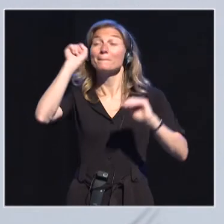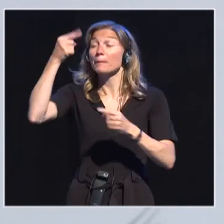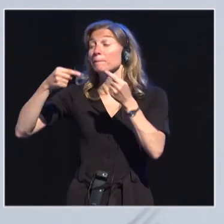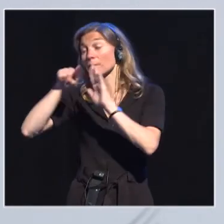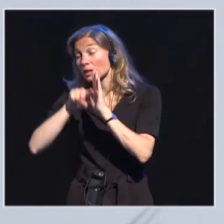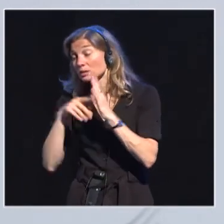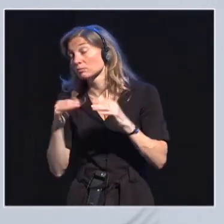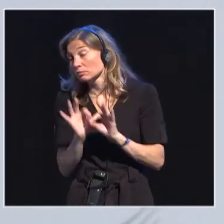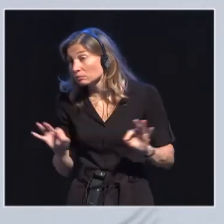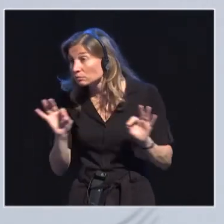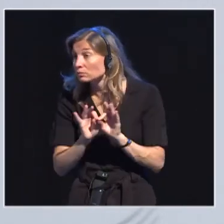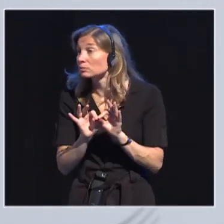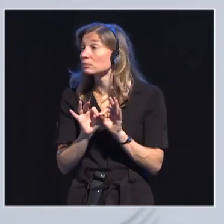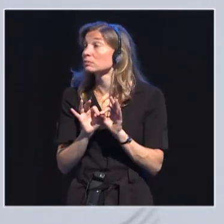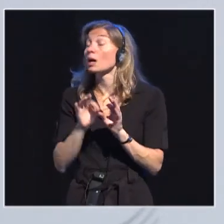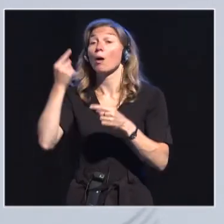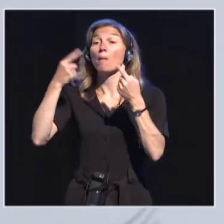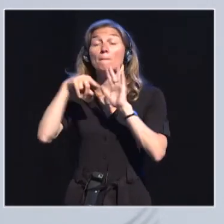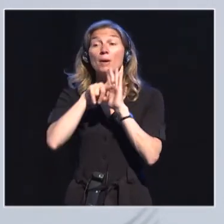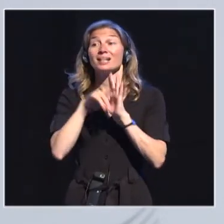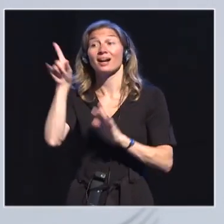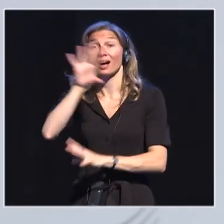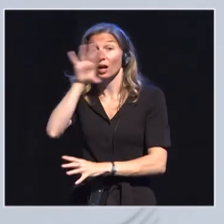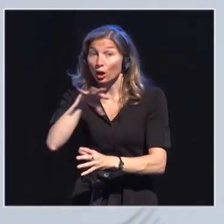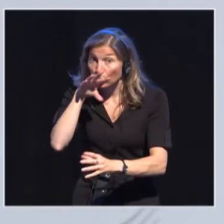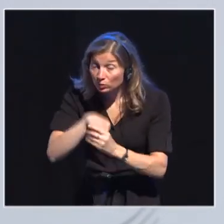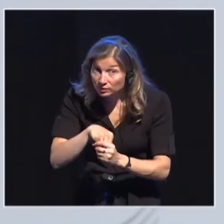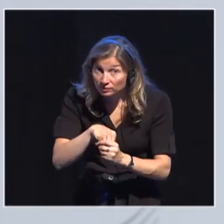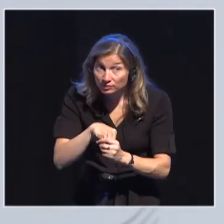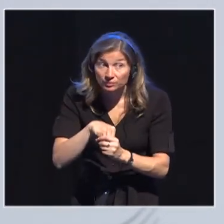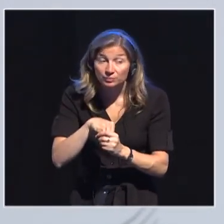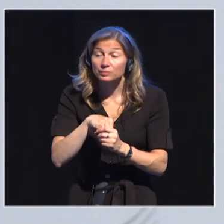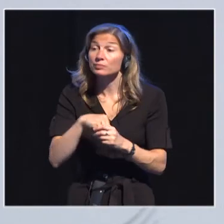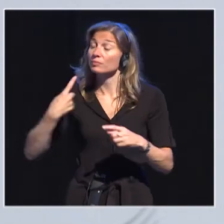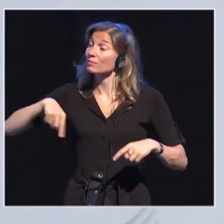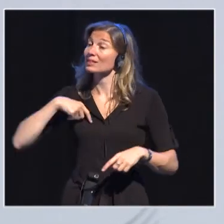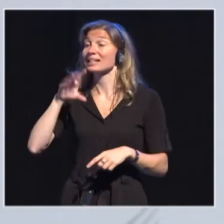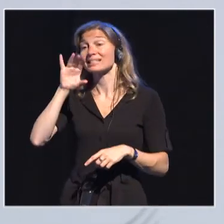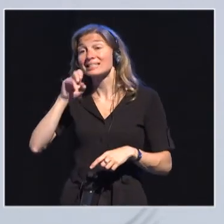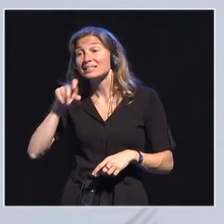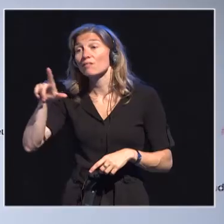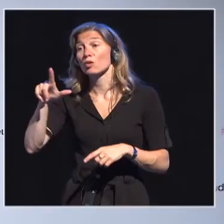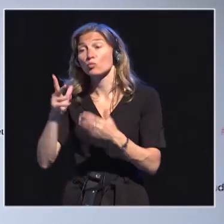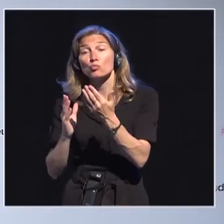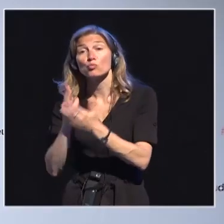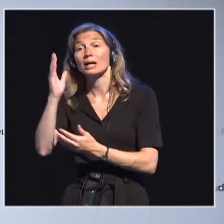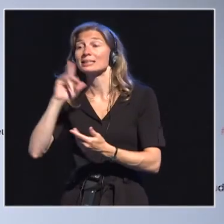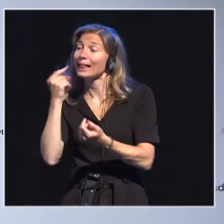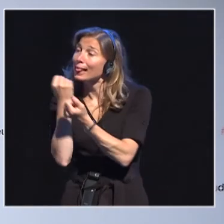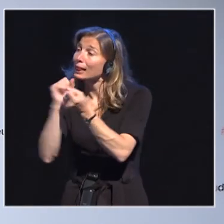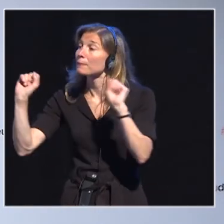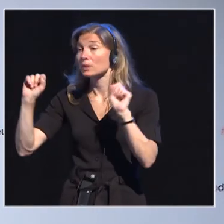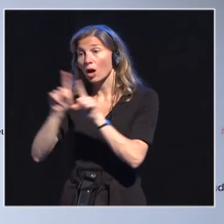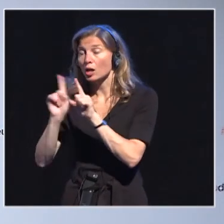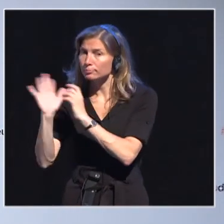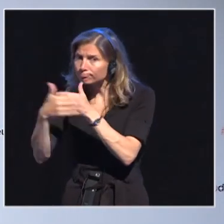been said, to make sure that it's inclusive, to make sure that our civil rights and liberties are being safeguarded. And there